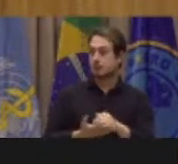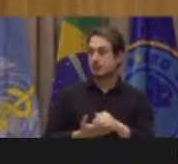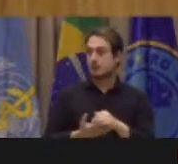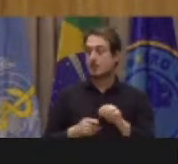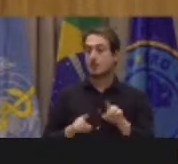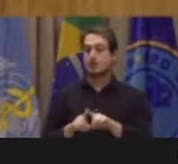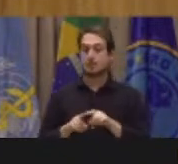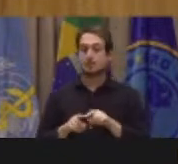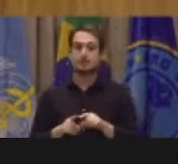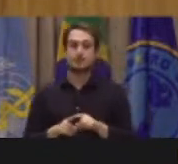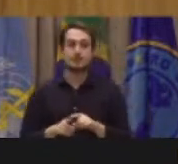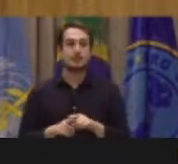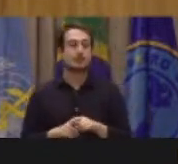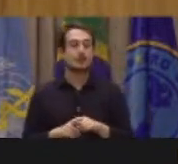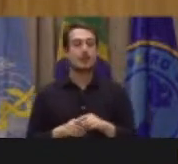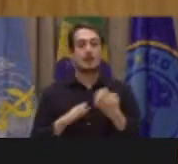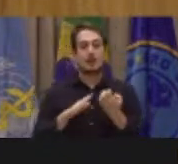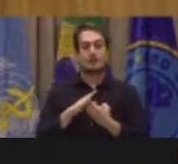thing.